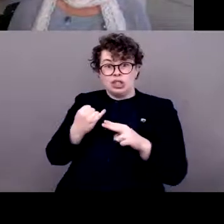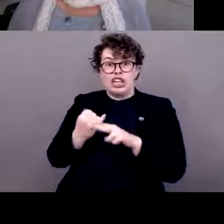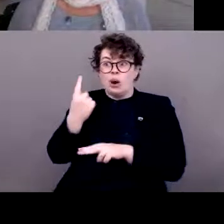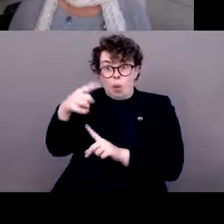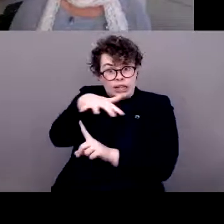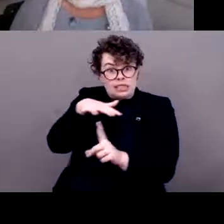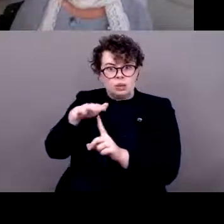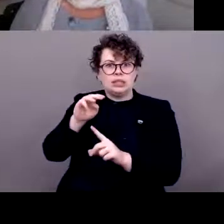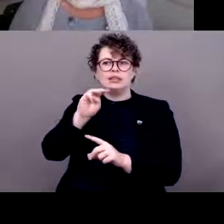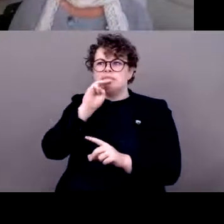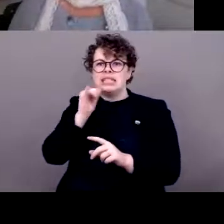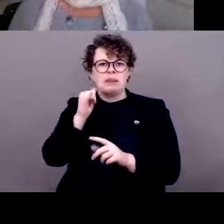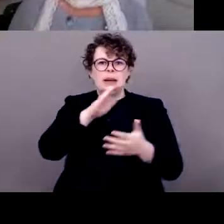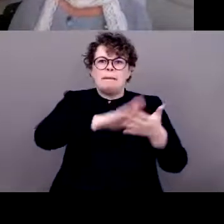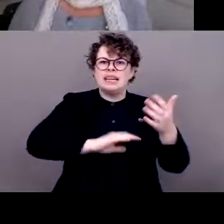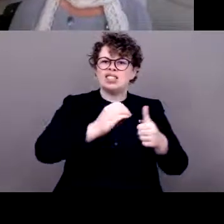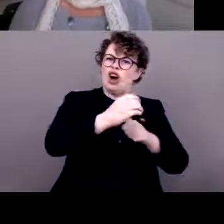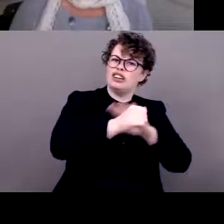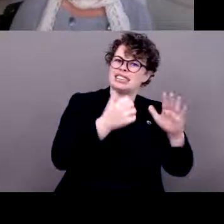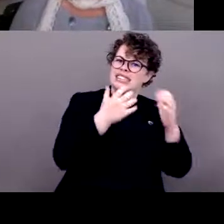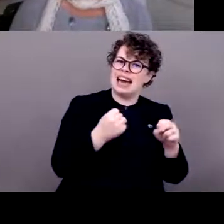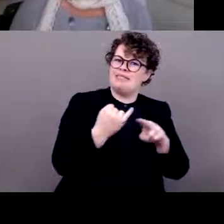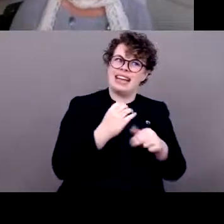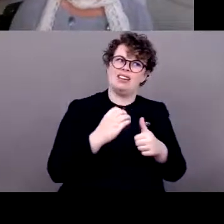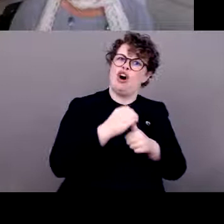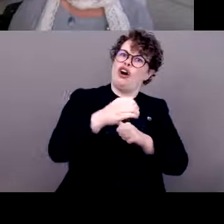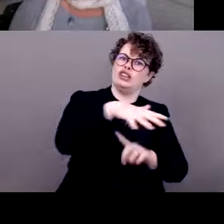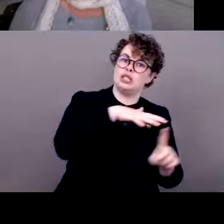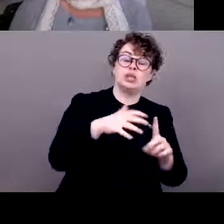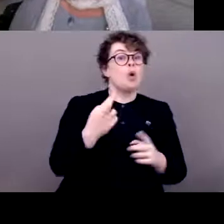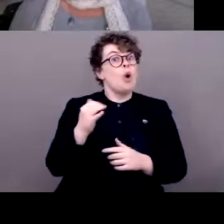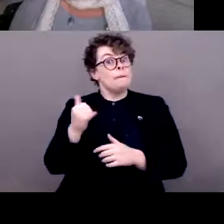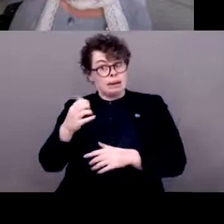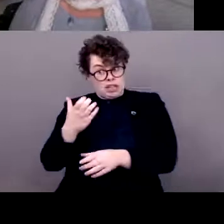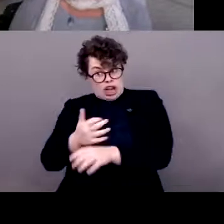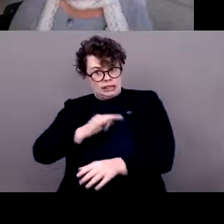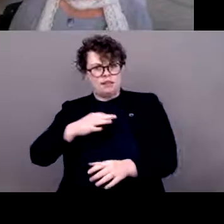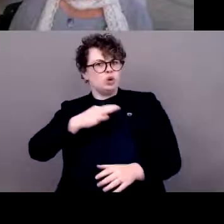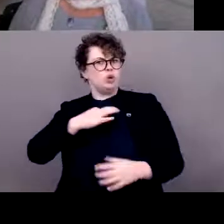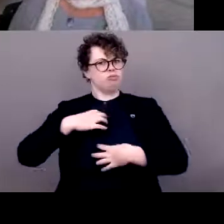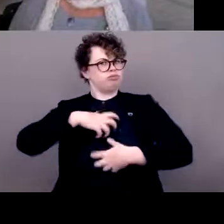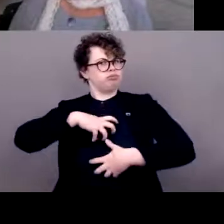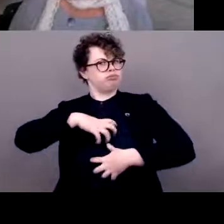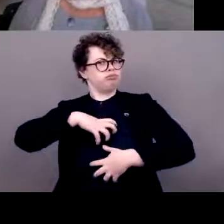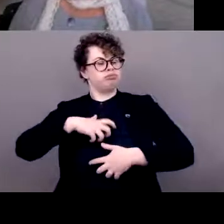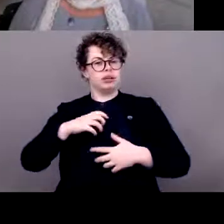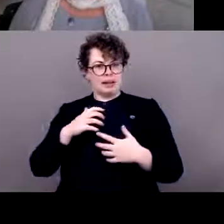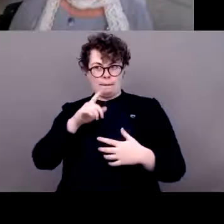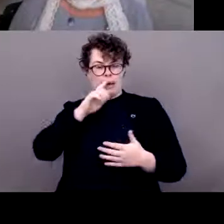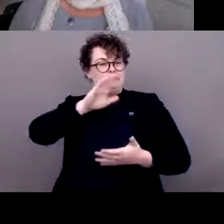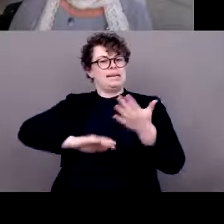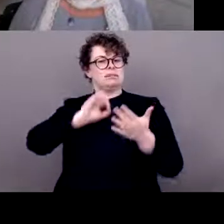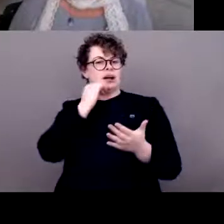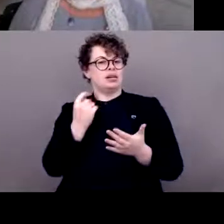a richness in terms of how they adapt their communication to different communication partners. So it is very